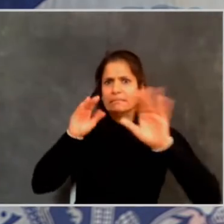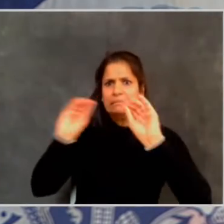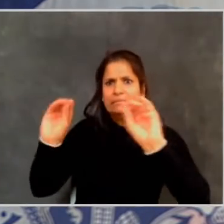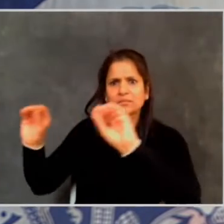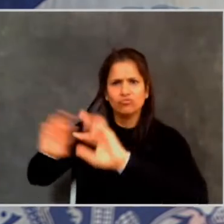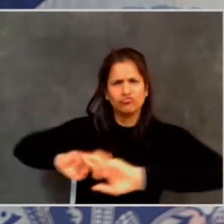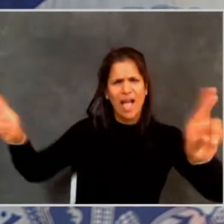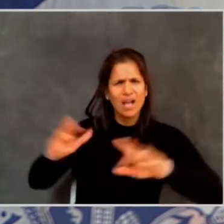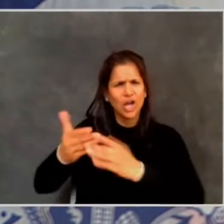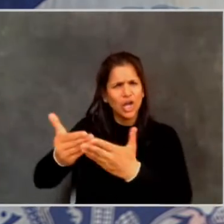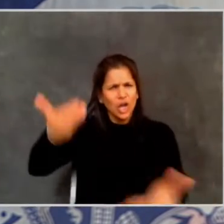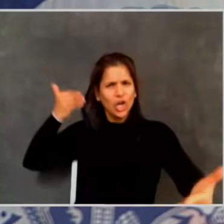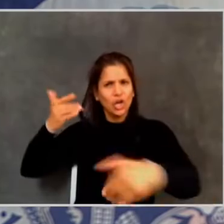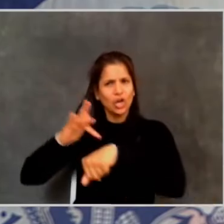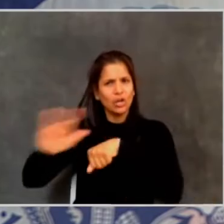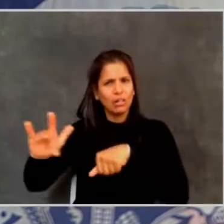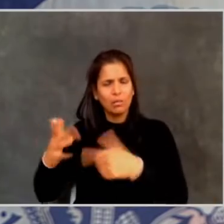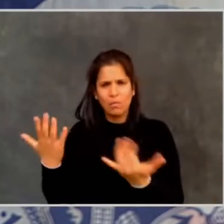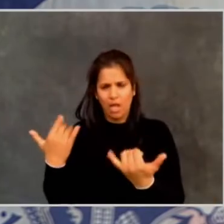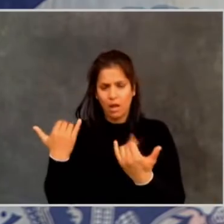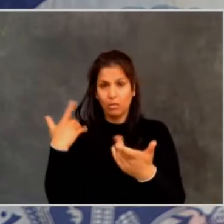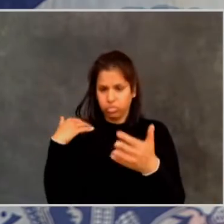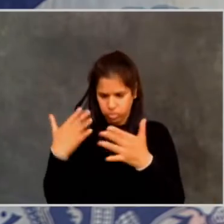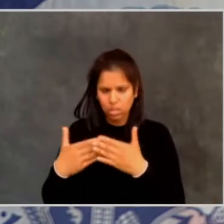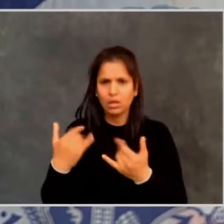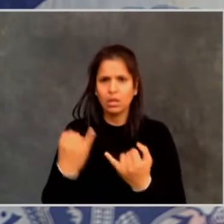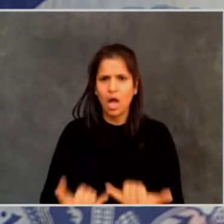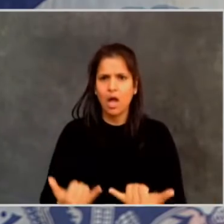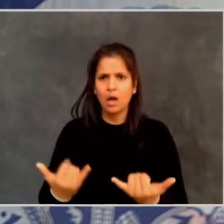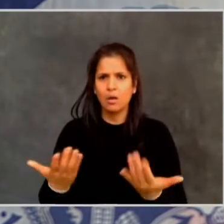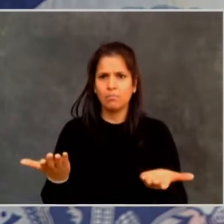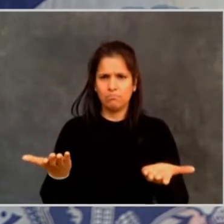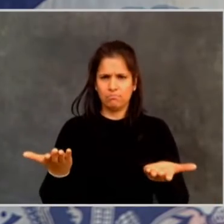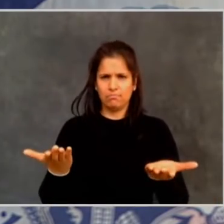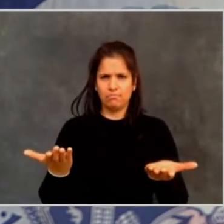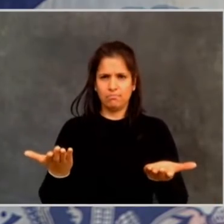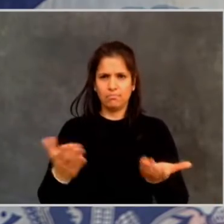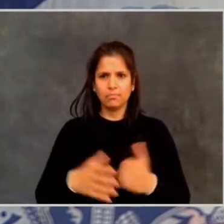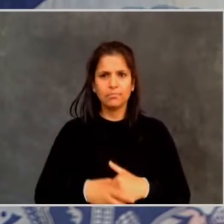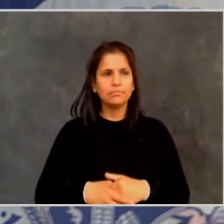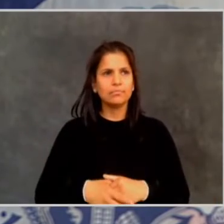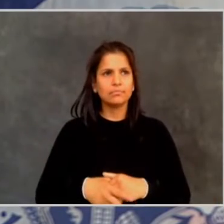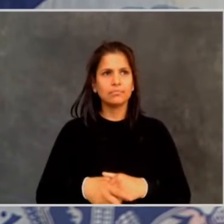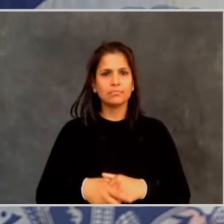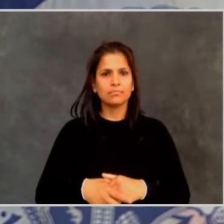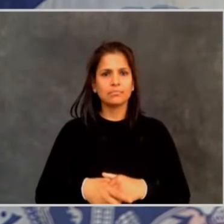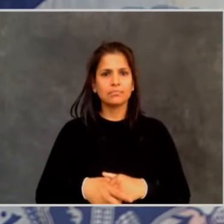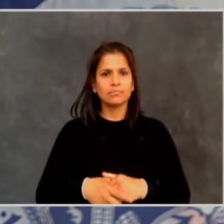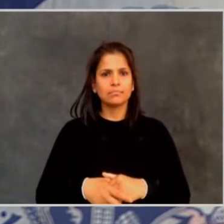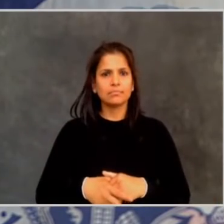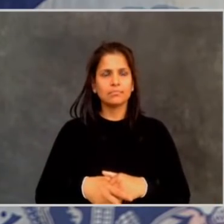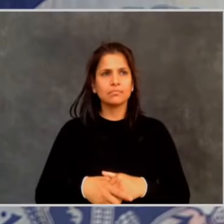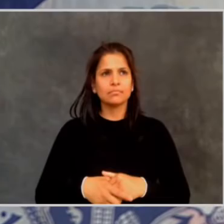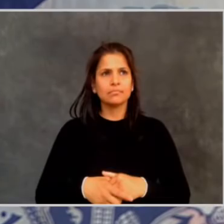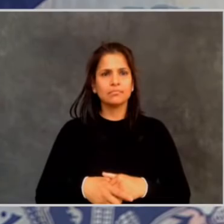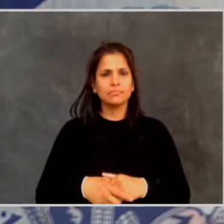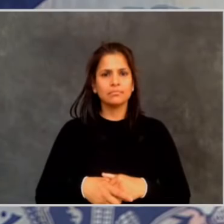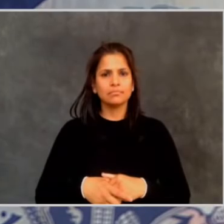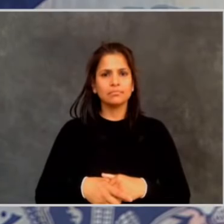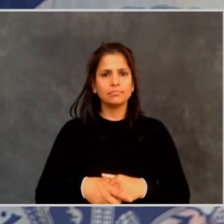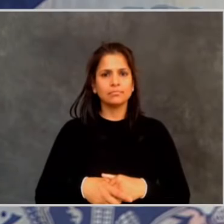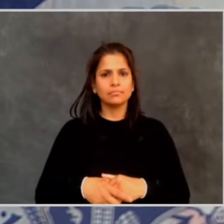these deaths now? The first point, the whole point of going out